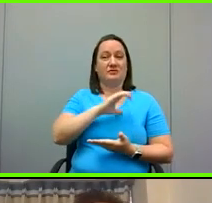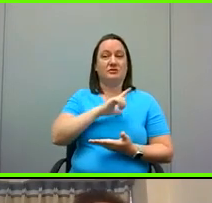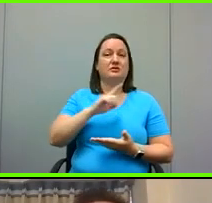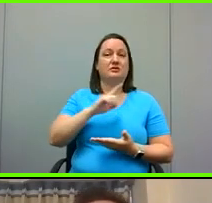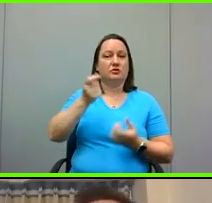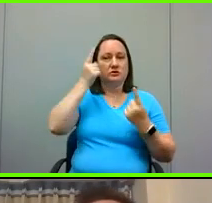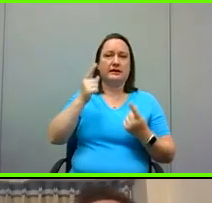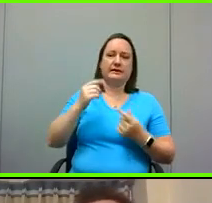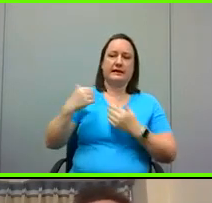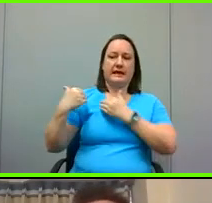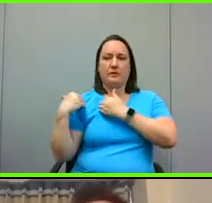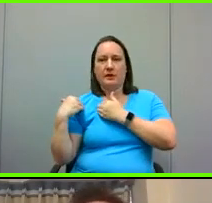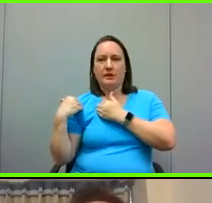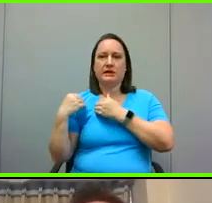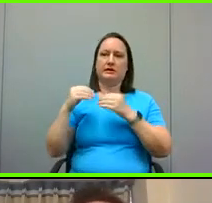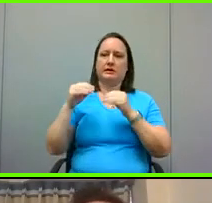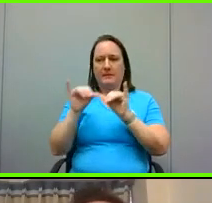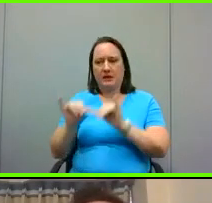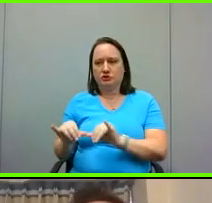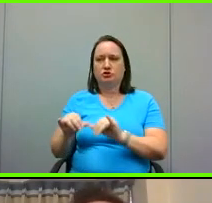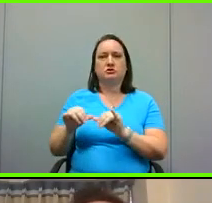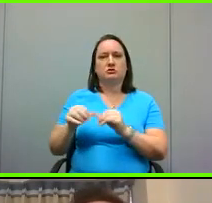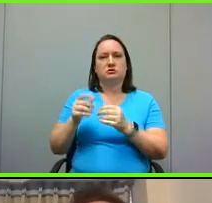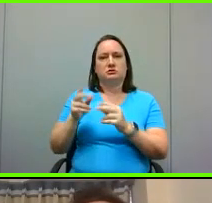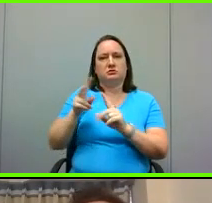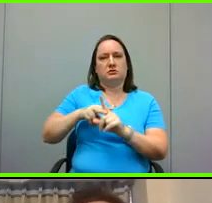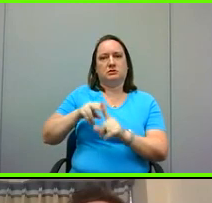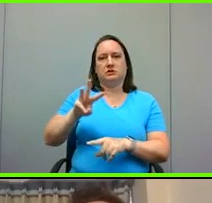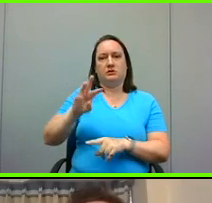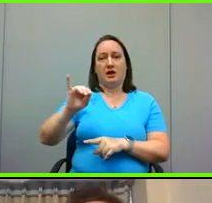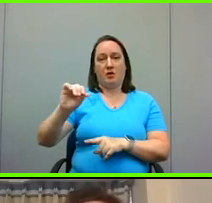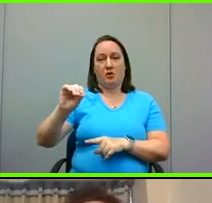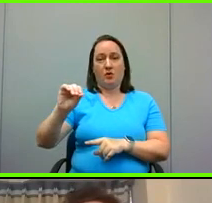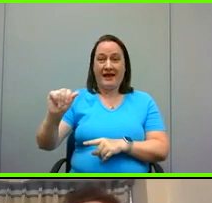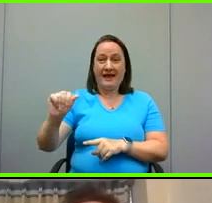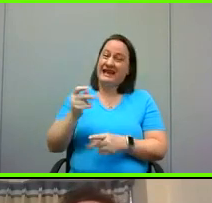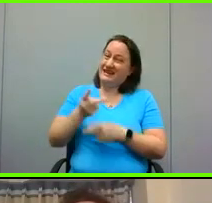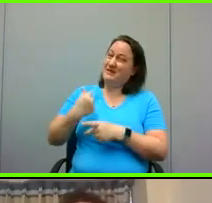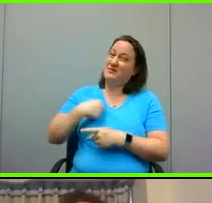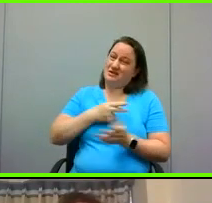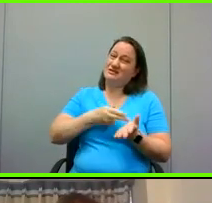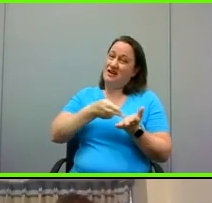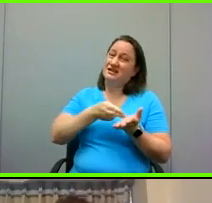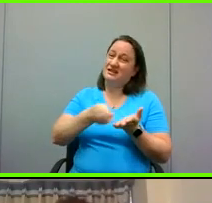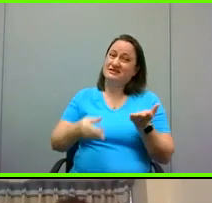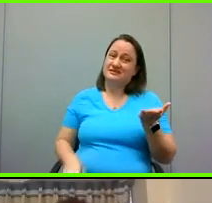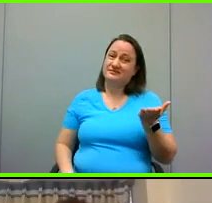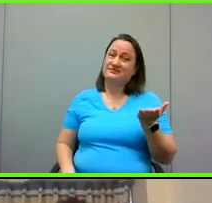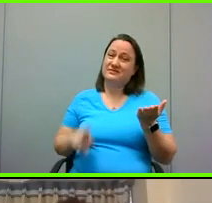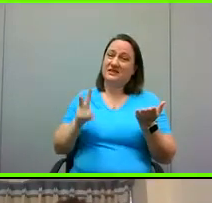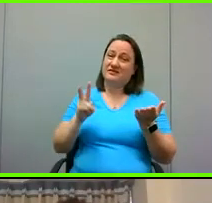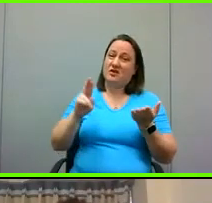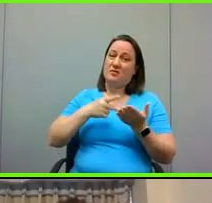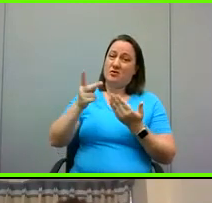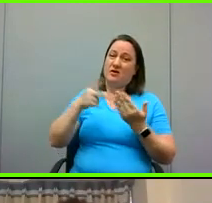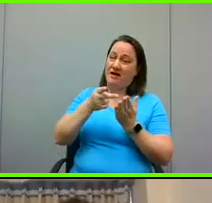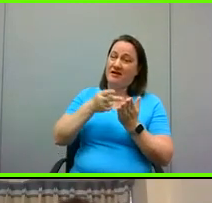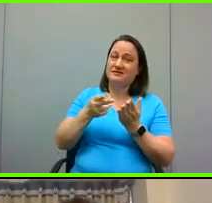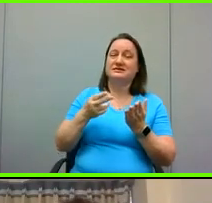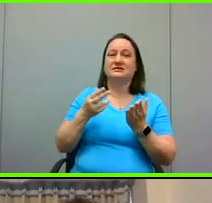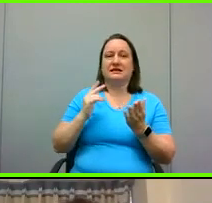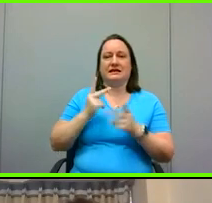fall under WIOA, and keeping the VR program honest and keeping our values where they need to